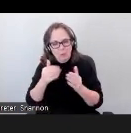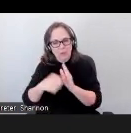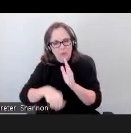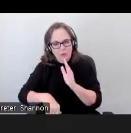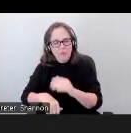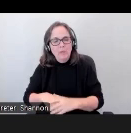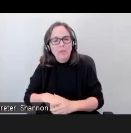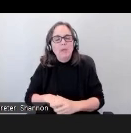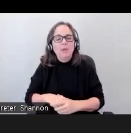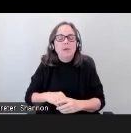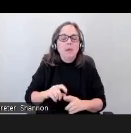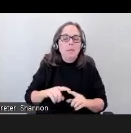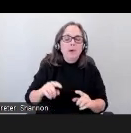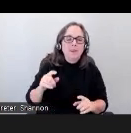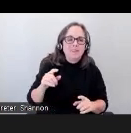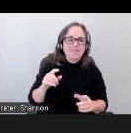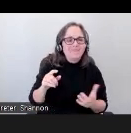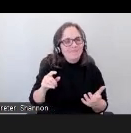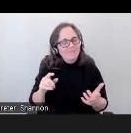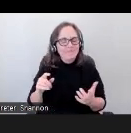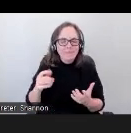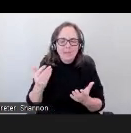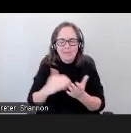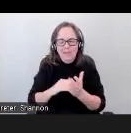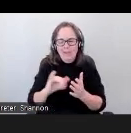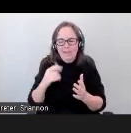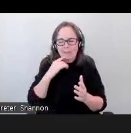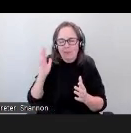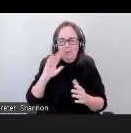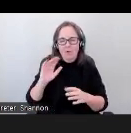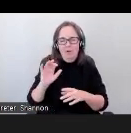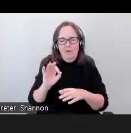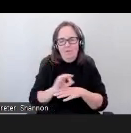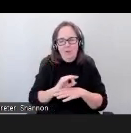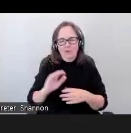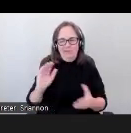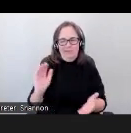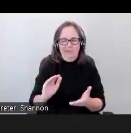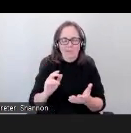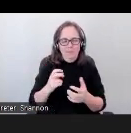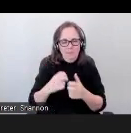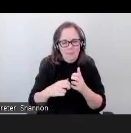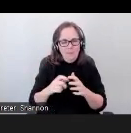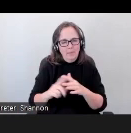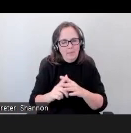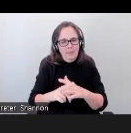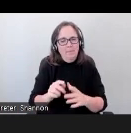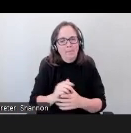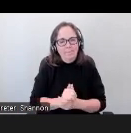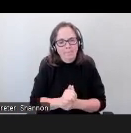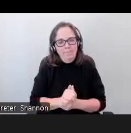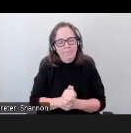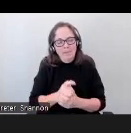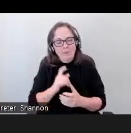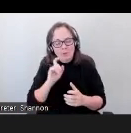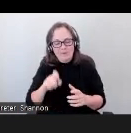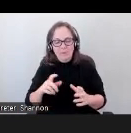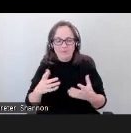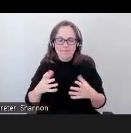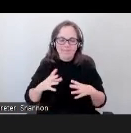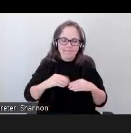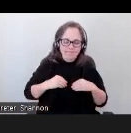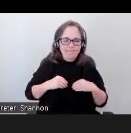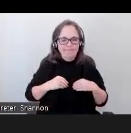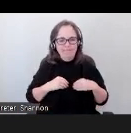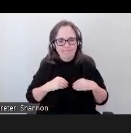also imagine, it comes with some functional compromises that you have to take for the excellent